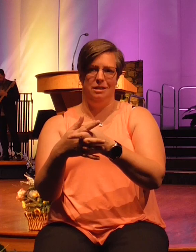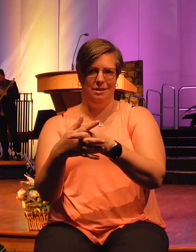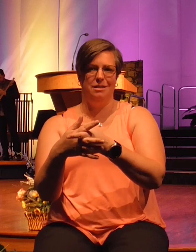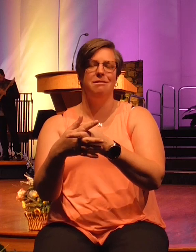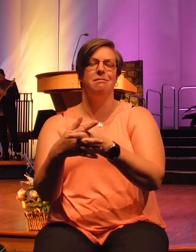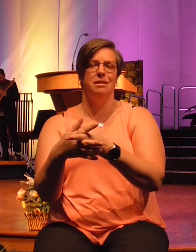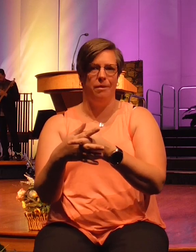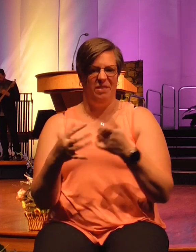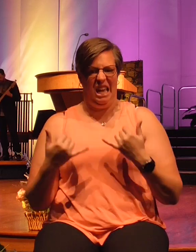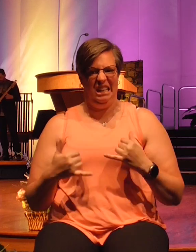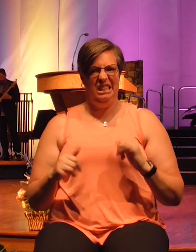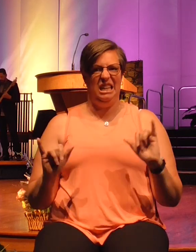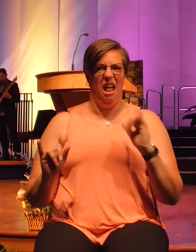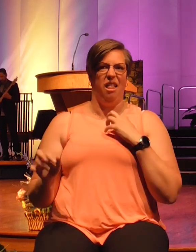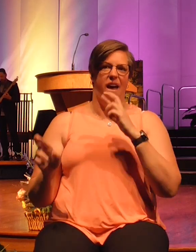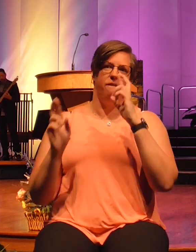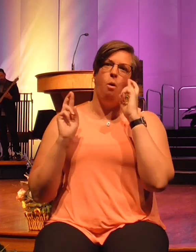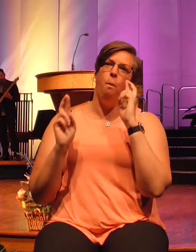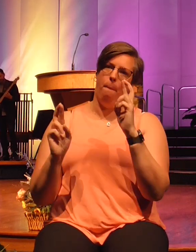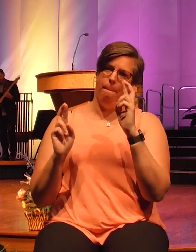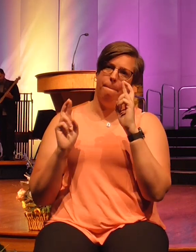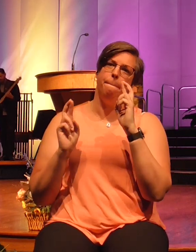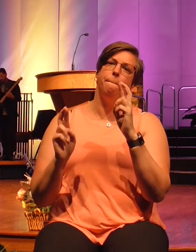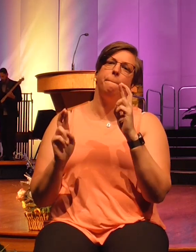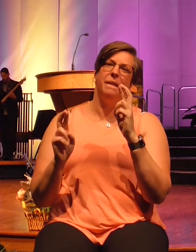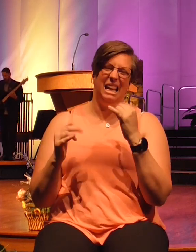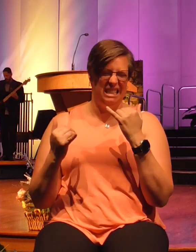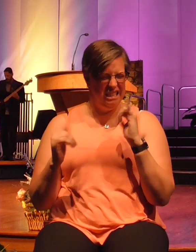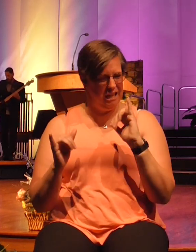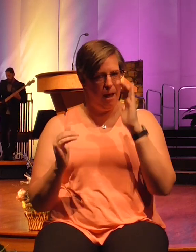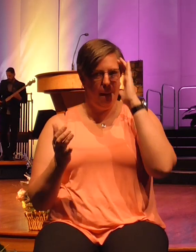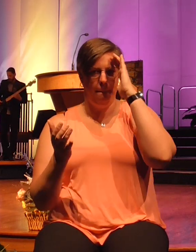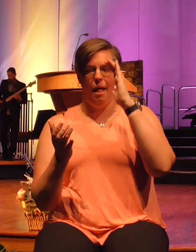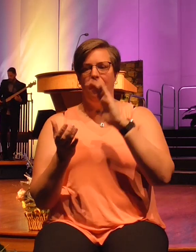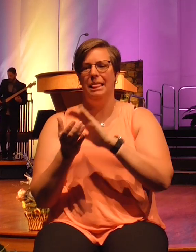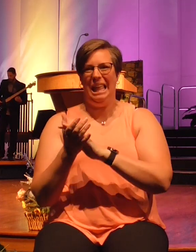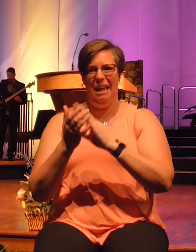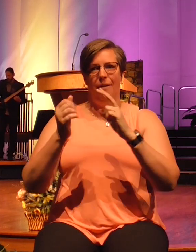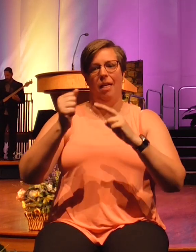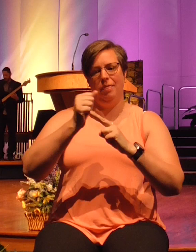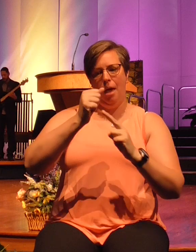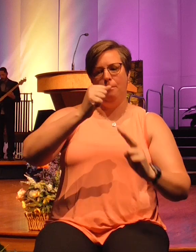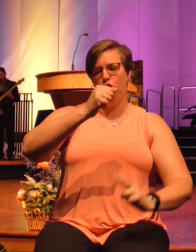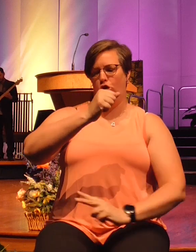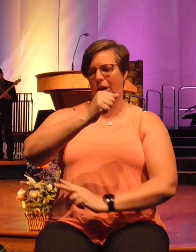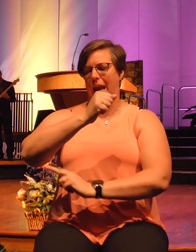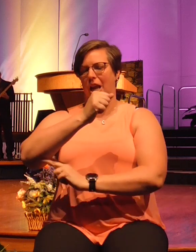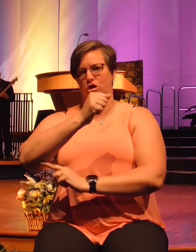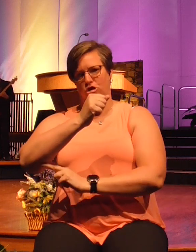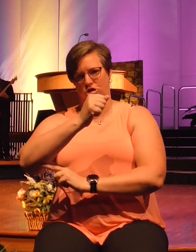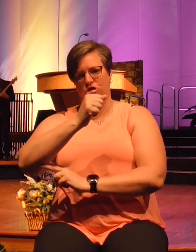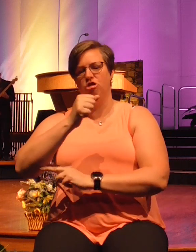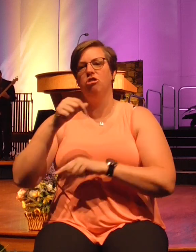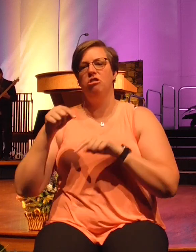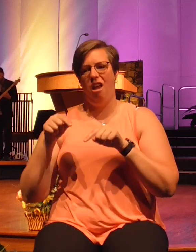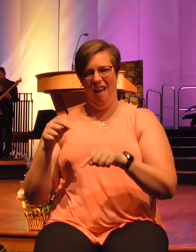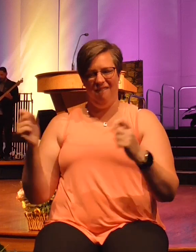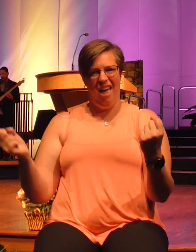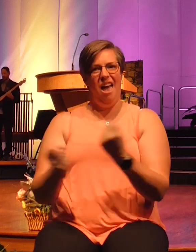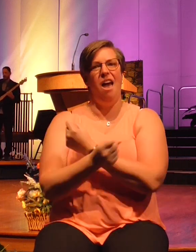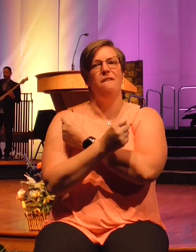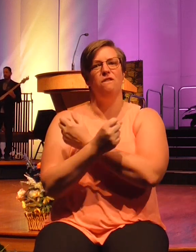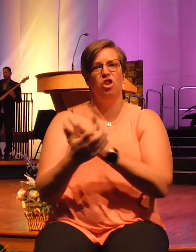hope in this hook, belief in the bridge, that all of these scars